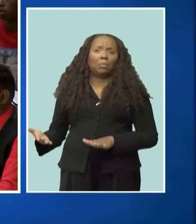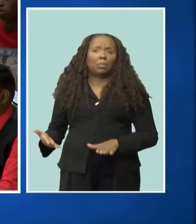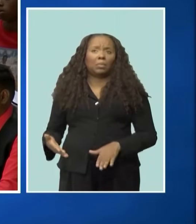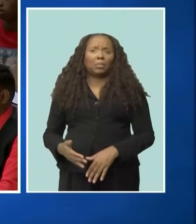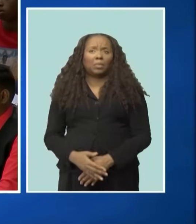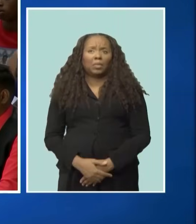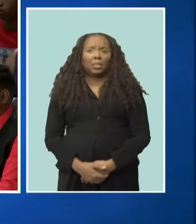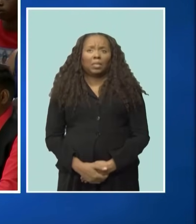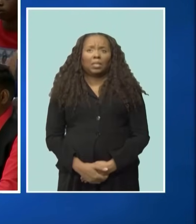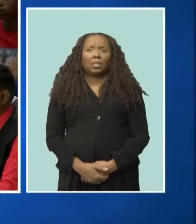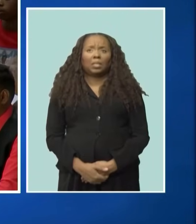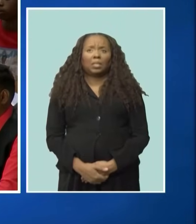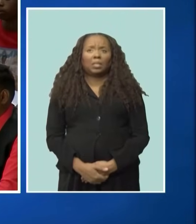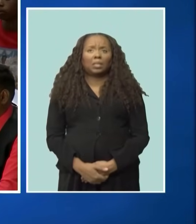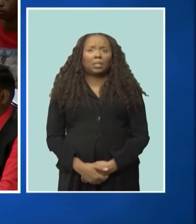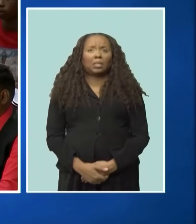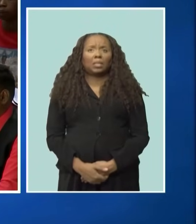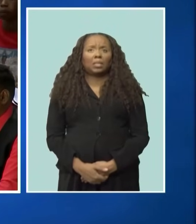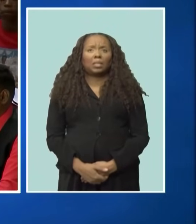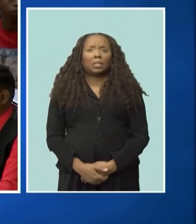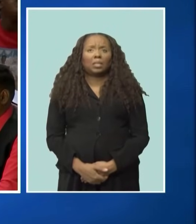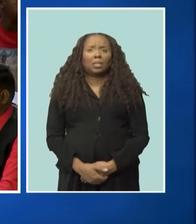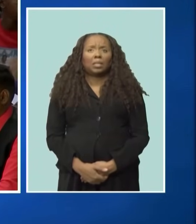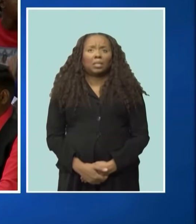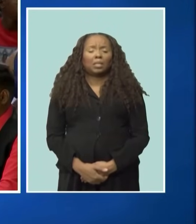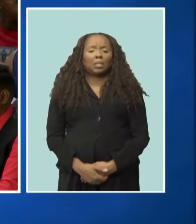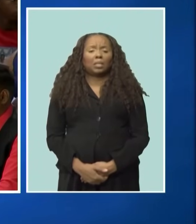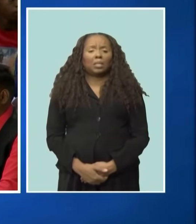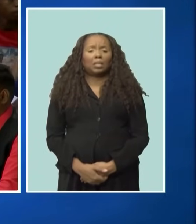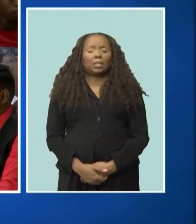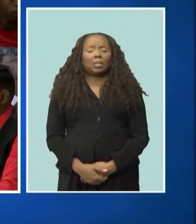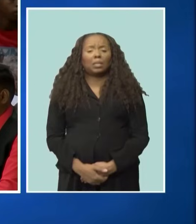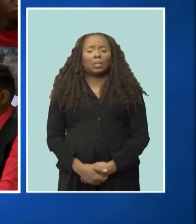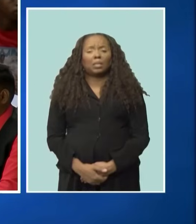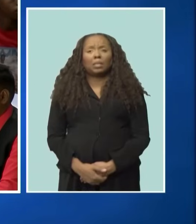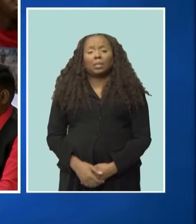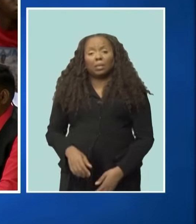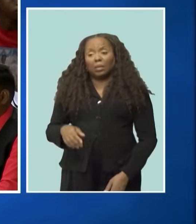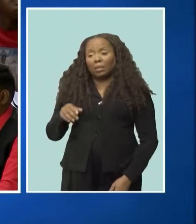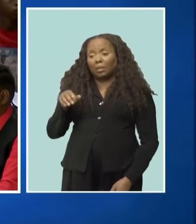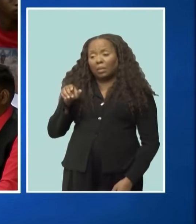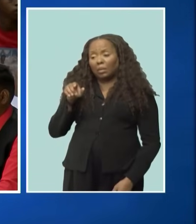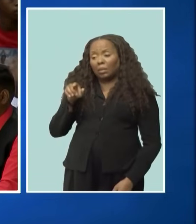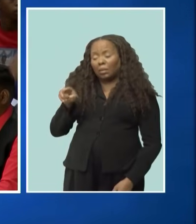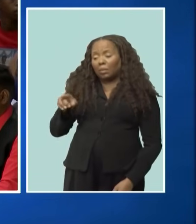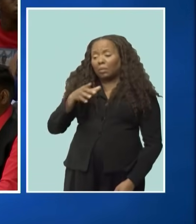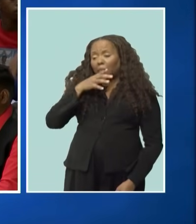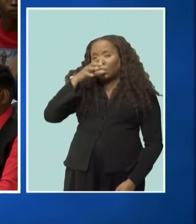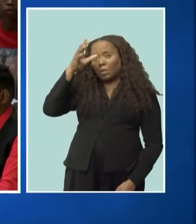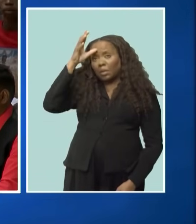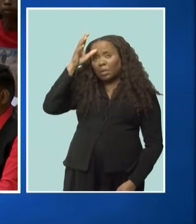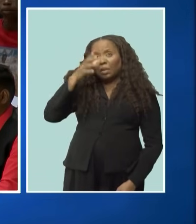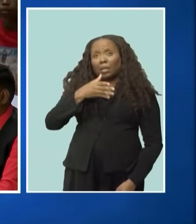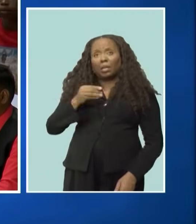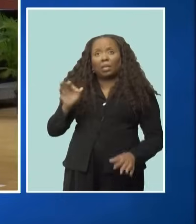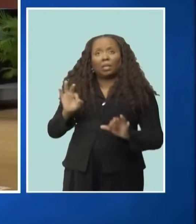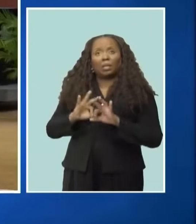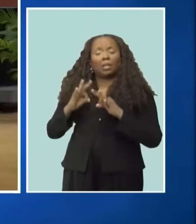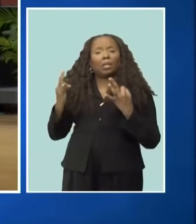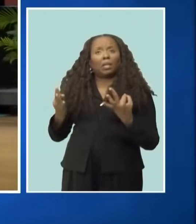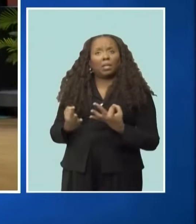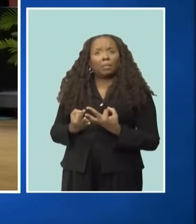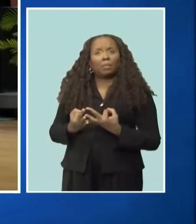I want you to give yourself and your family that space and